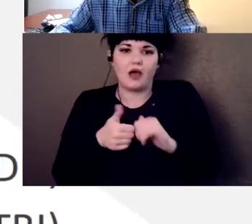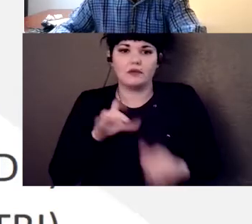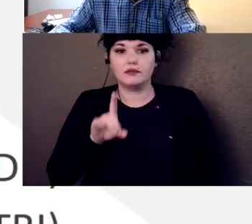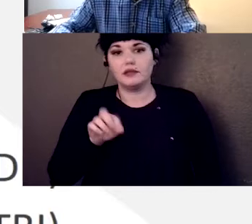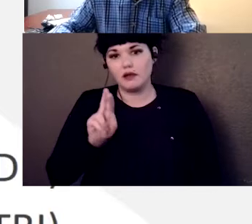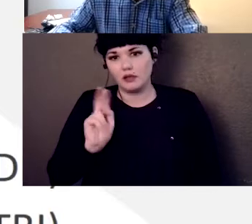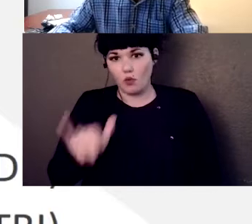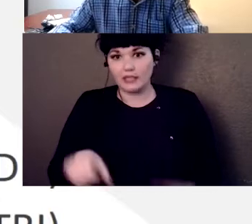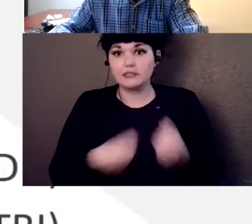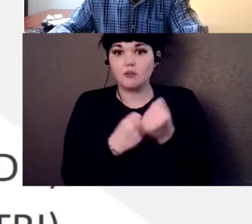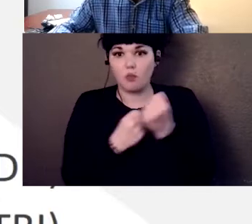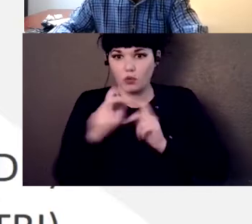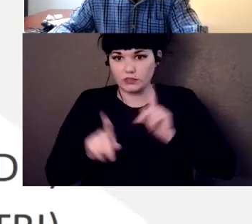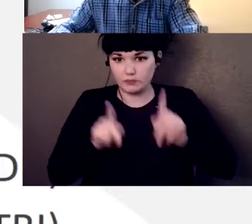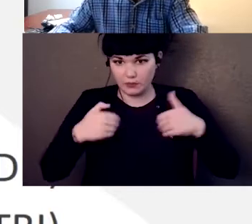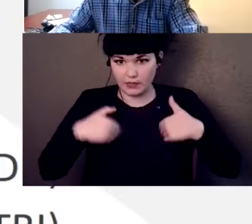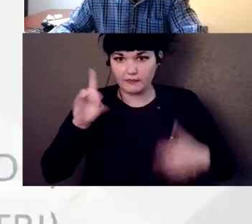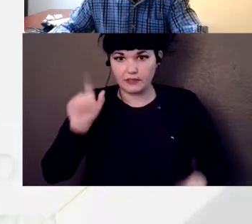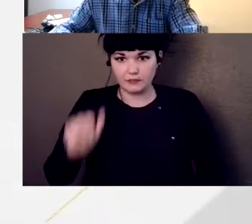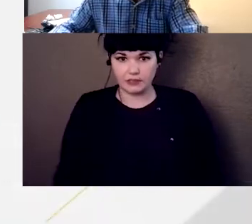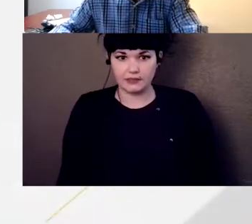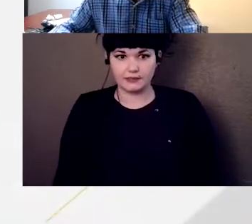with disabilities.